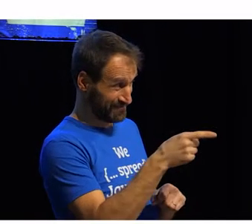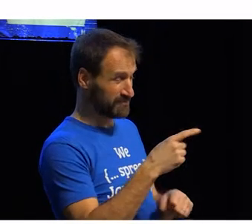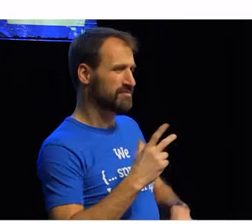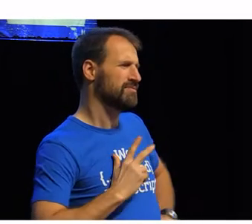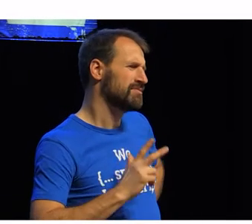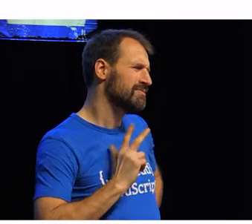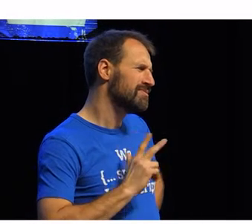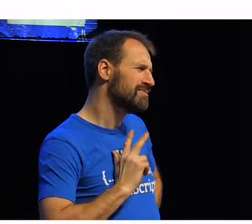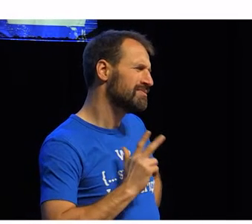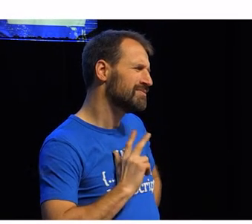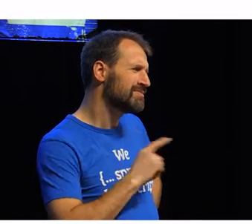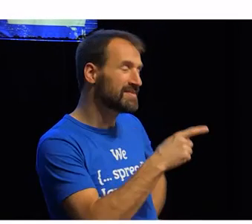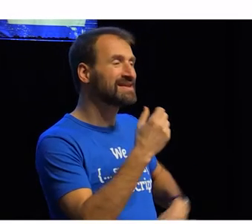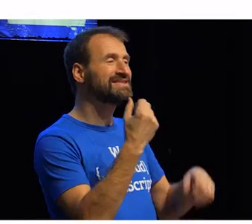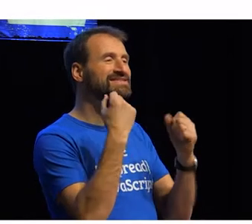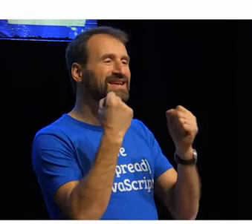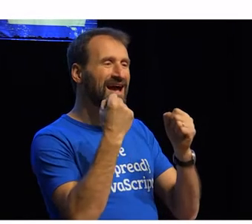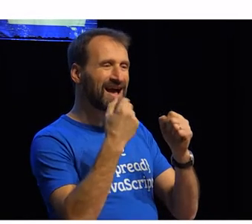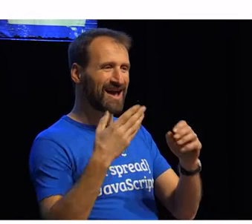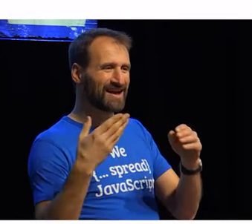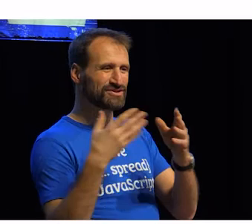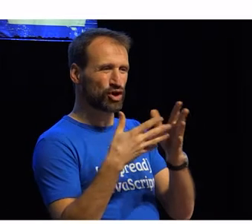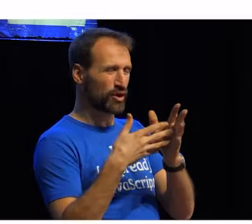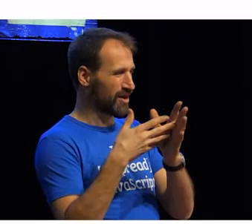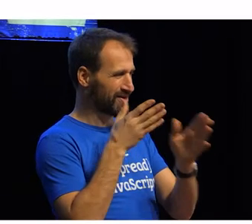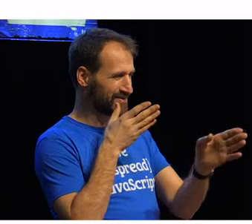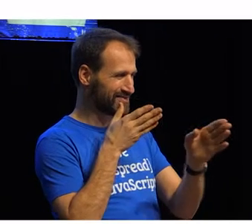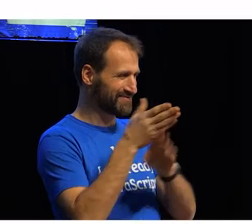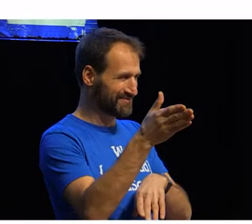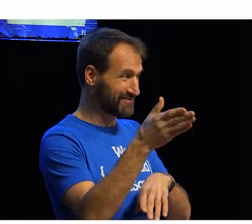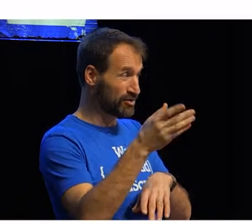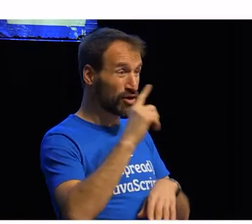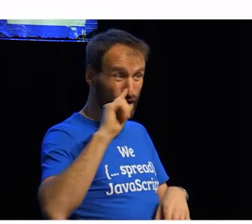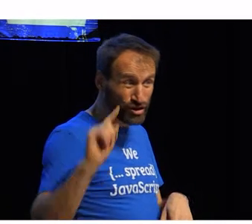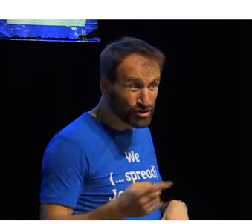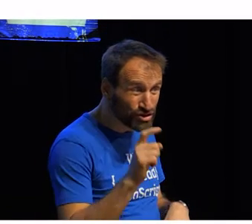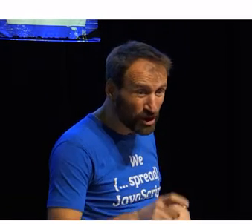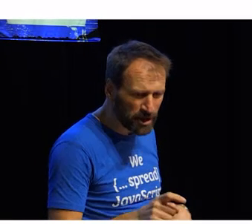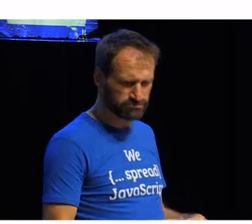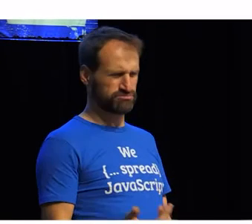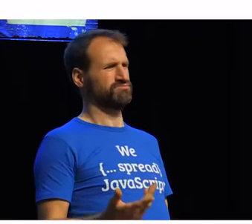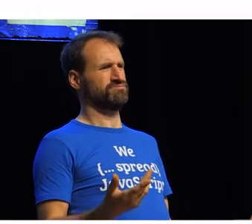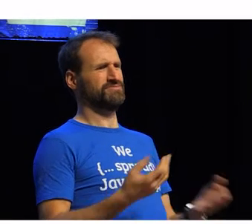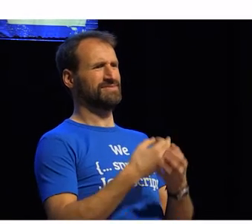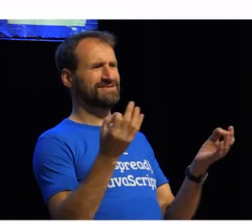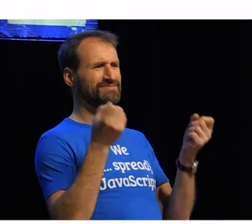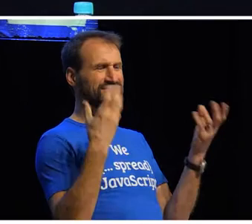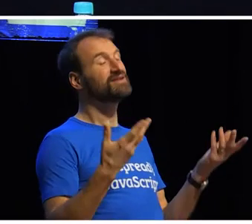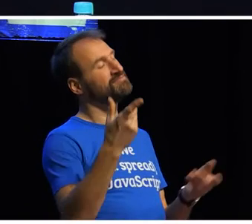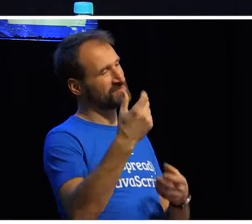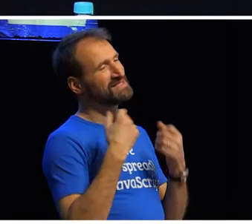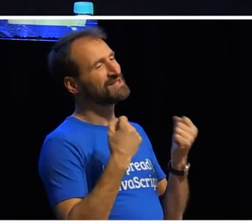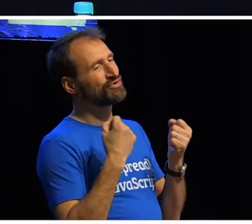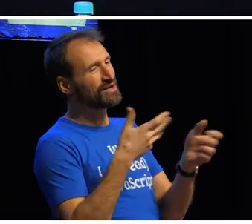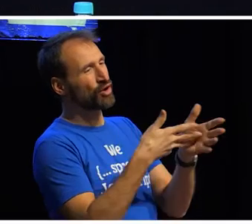some of the security controls and if I do this I get nothing so again like security controls can be pretty